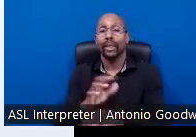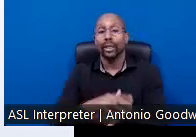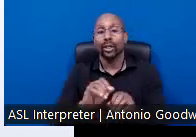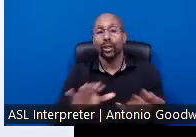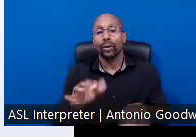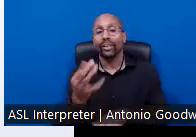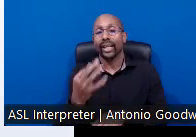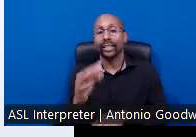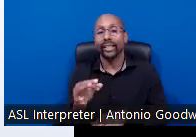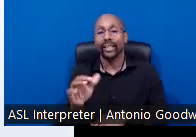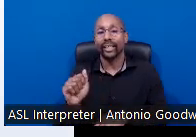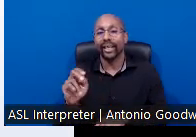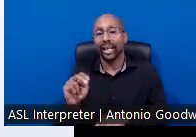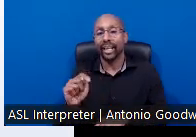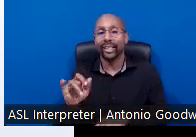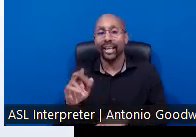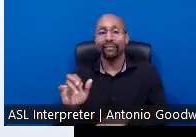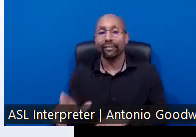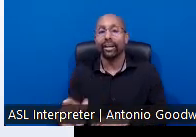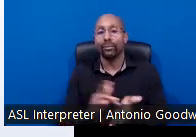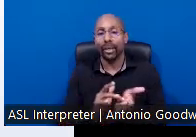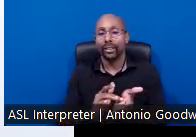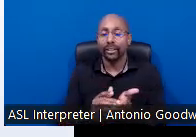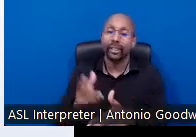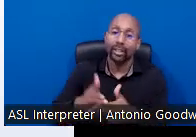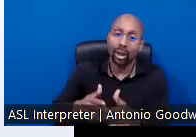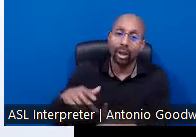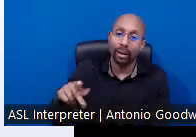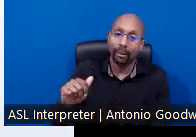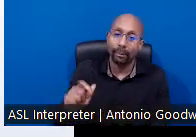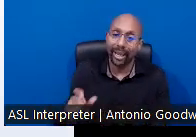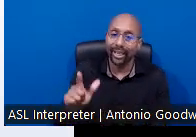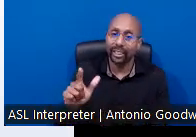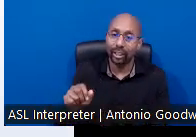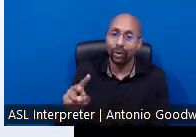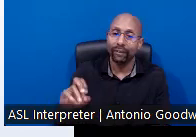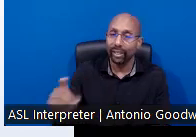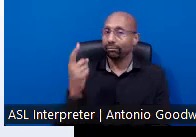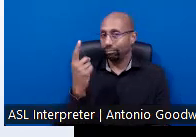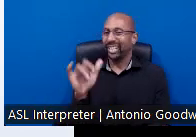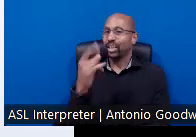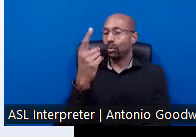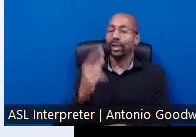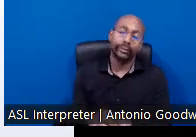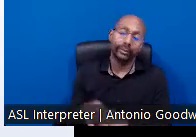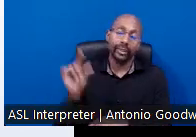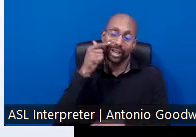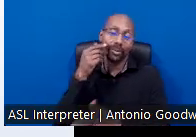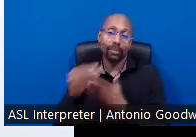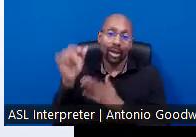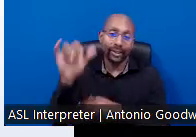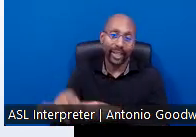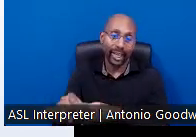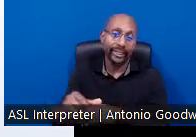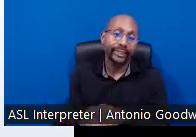antiviral medications, one of them is going to be Paxlovid. So the government has purchased, and they have, same as the